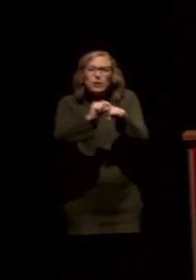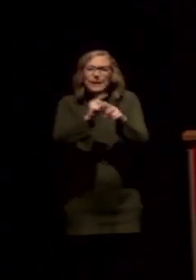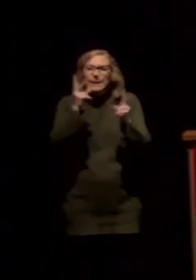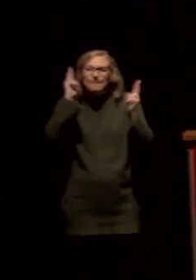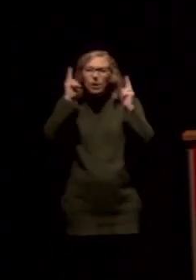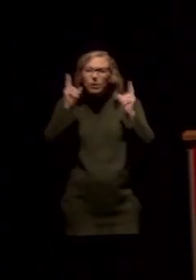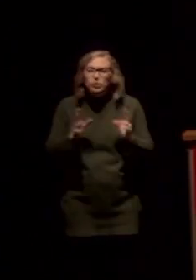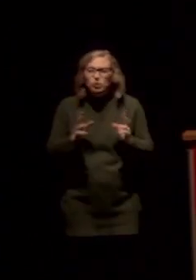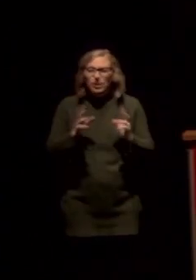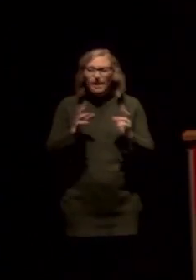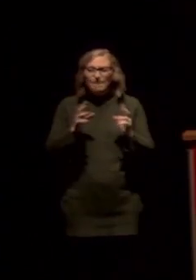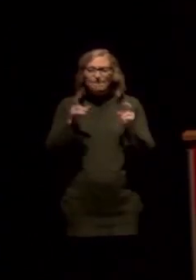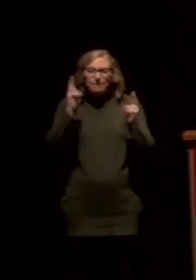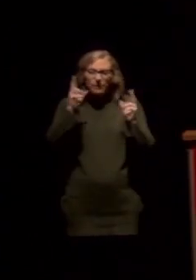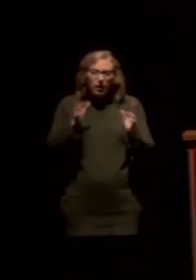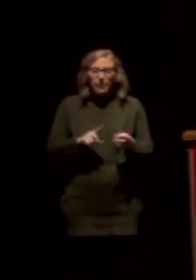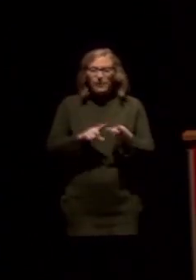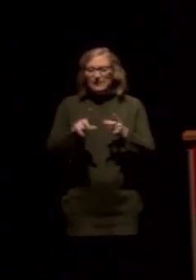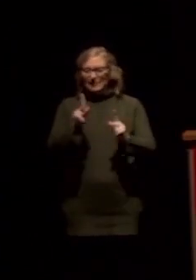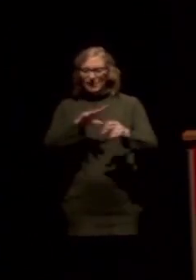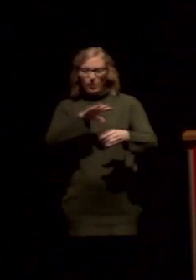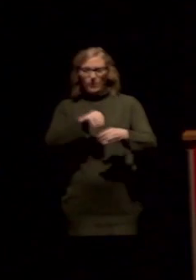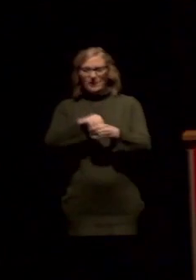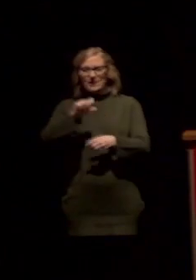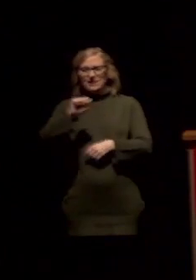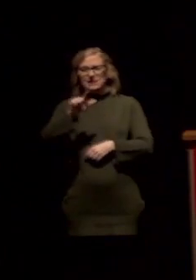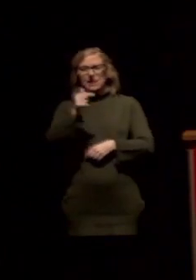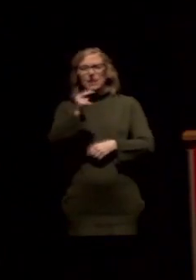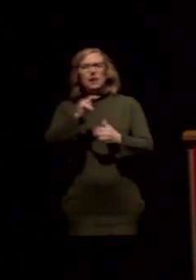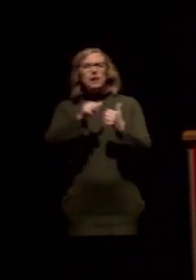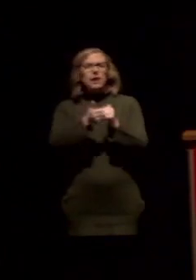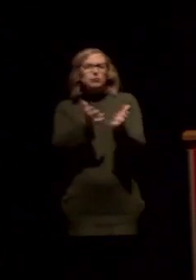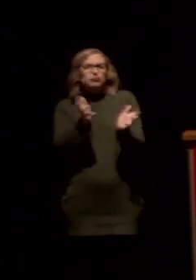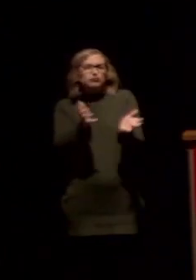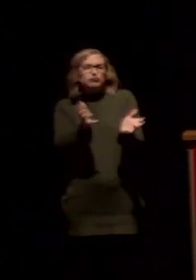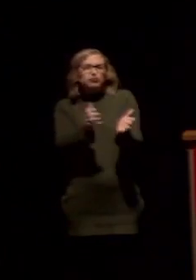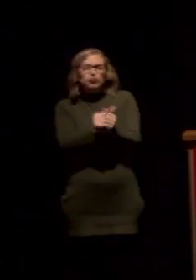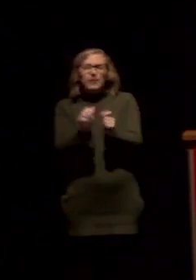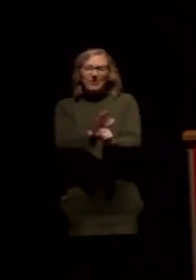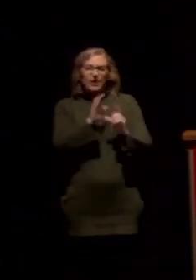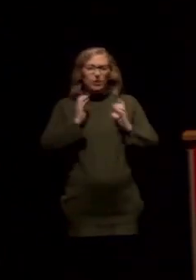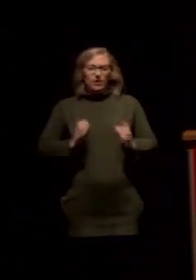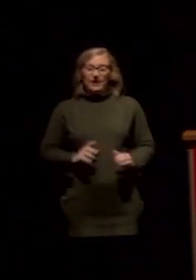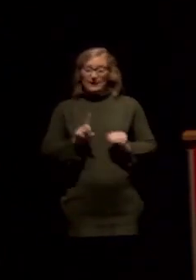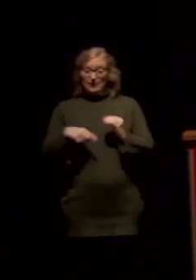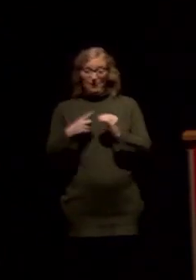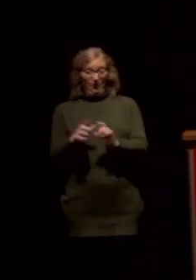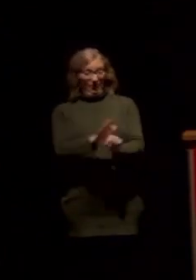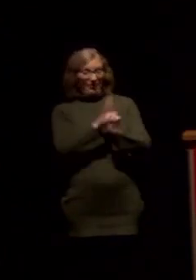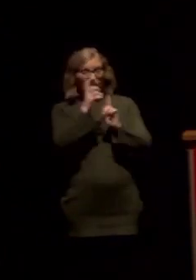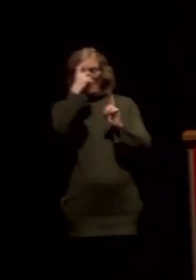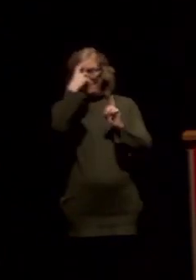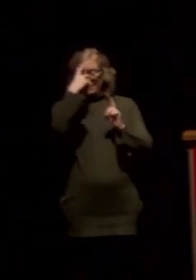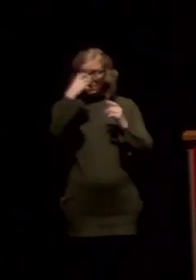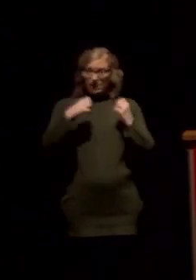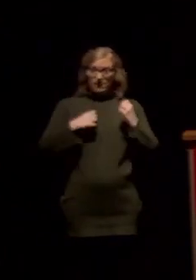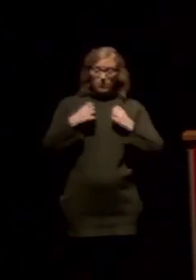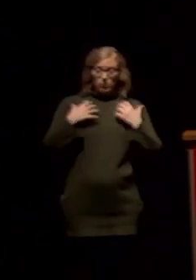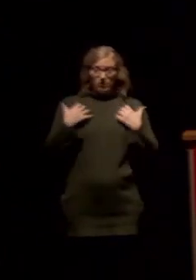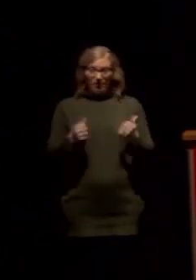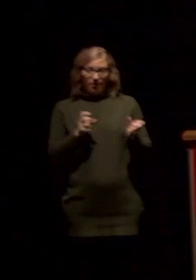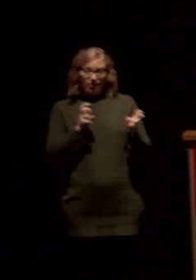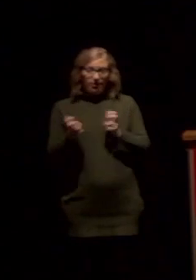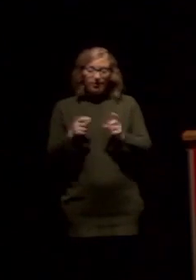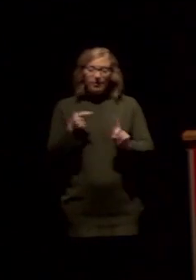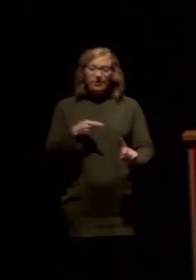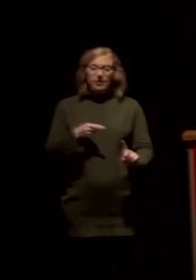barbers and folks at the salon how to talk to their clients about their mental and emotional health.